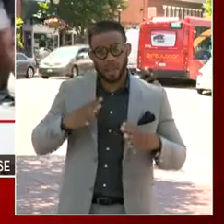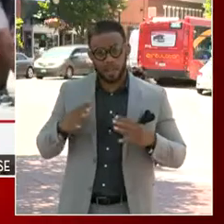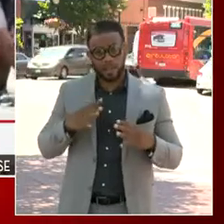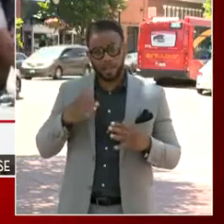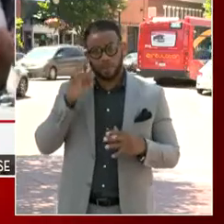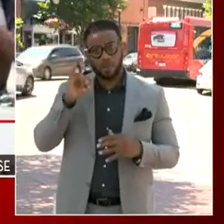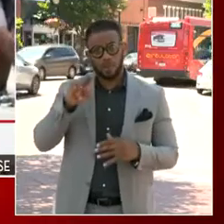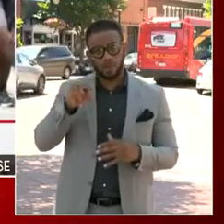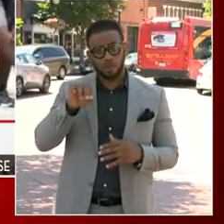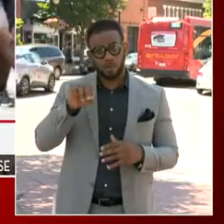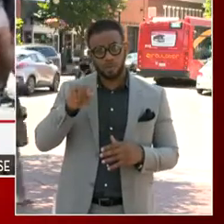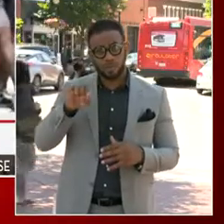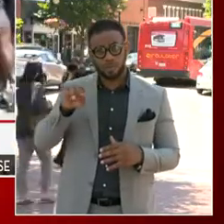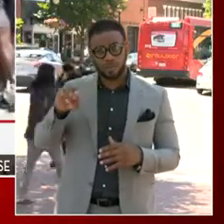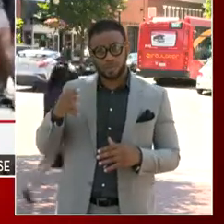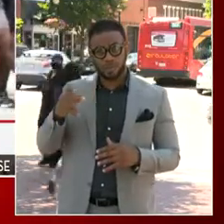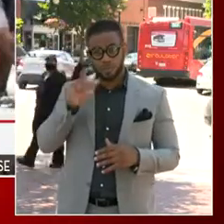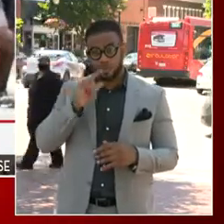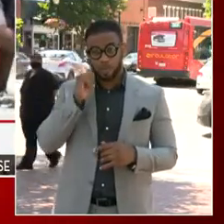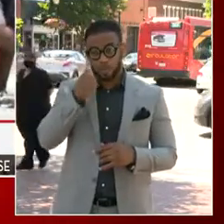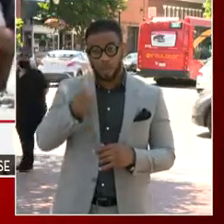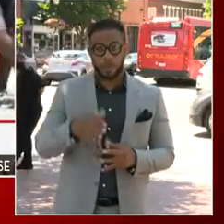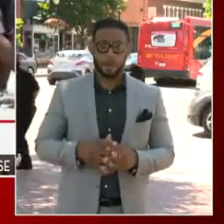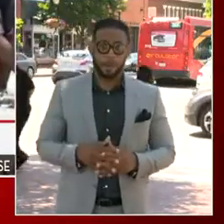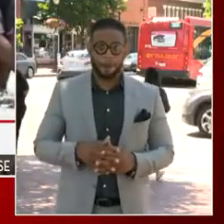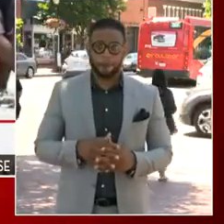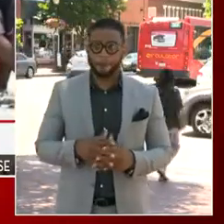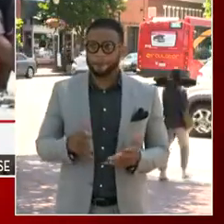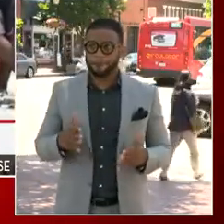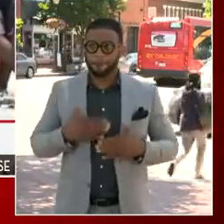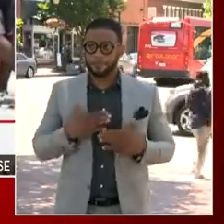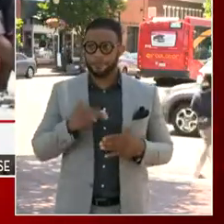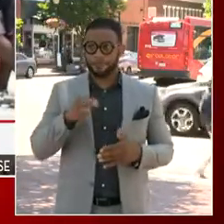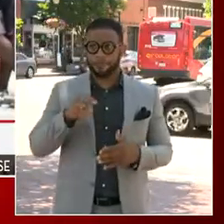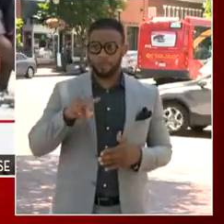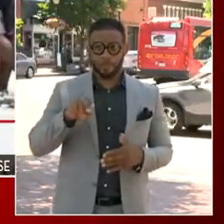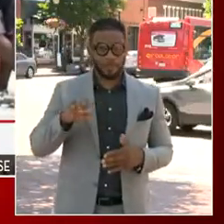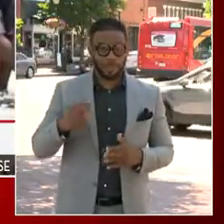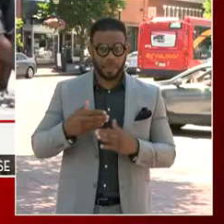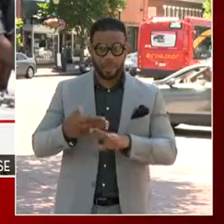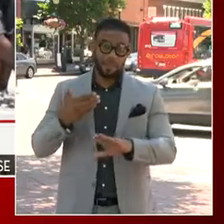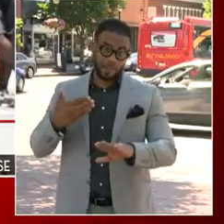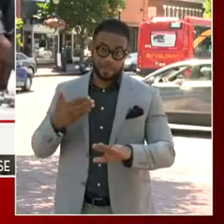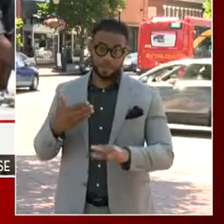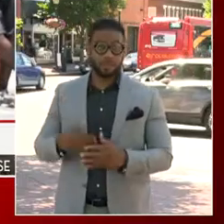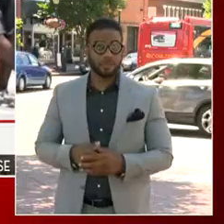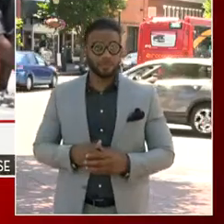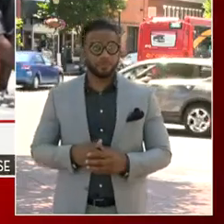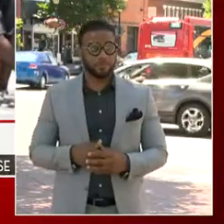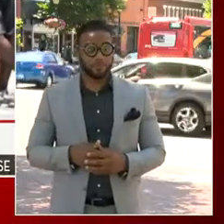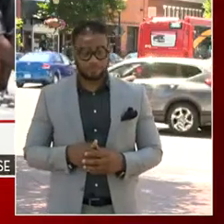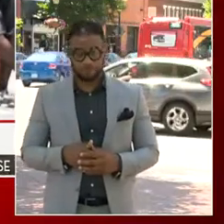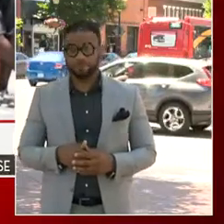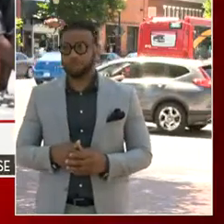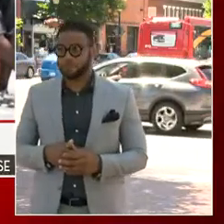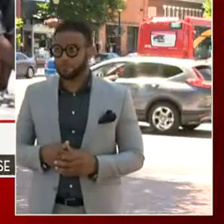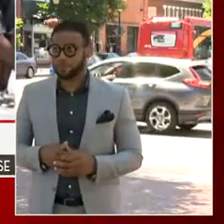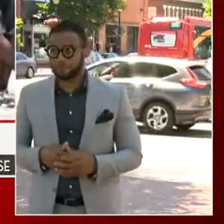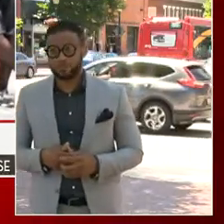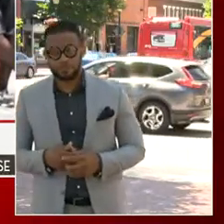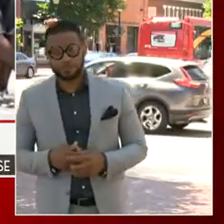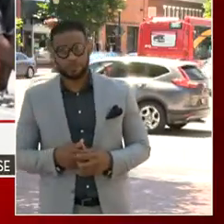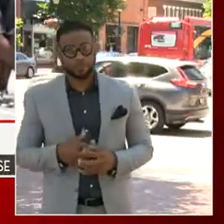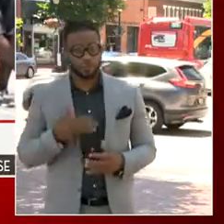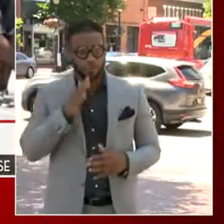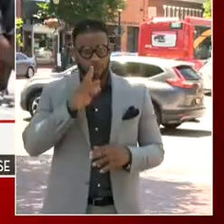holiday for Juneteenth will be tomorrow. So happy Juneteenth in advance. And I will,